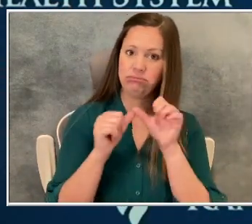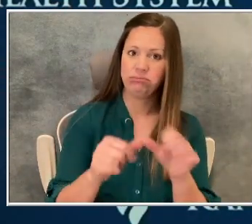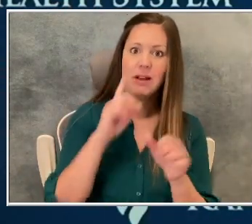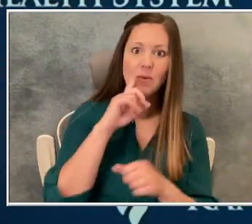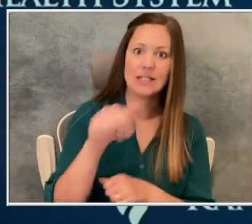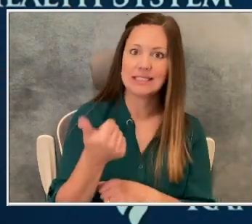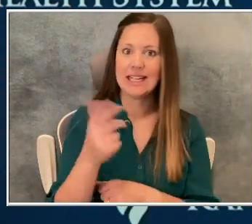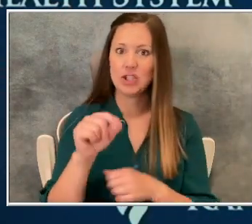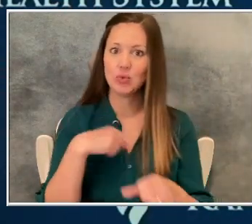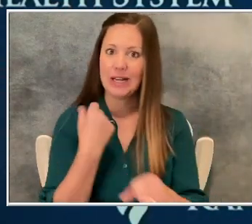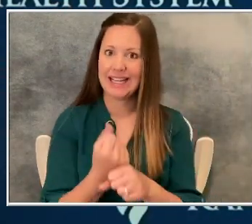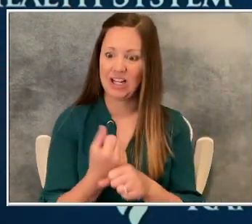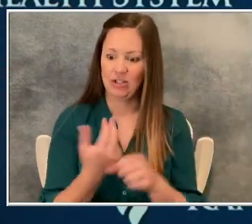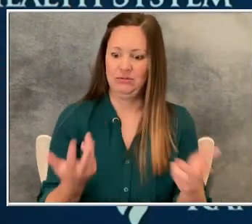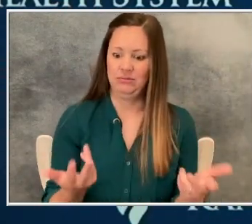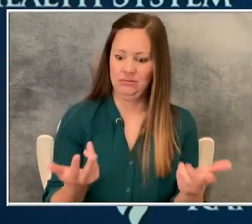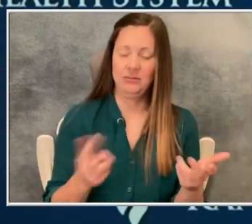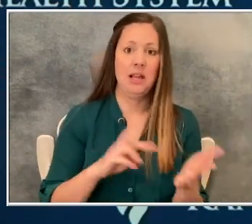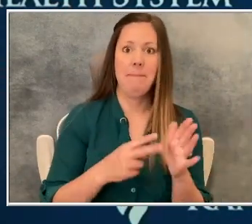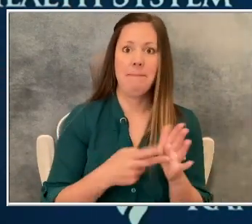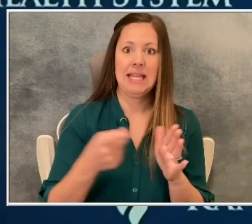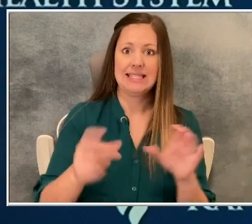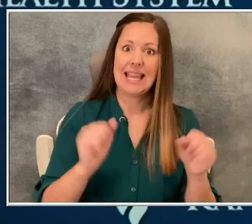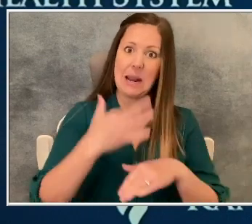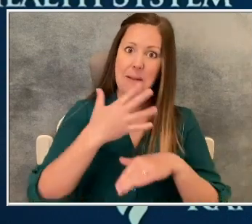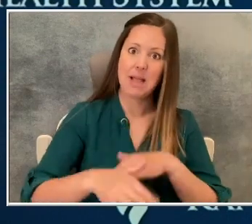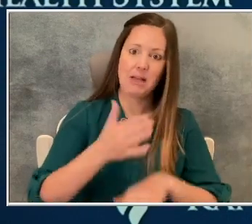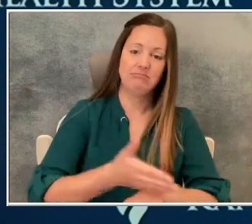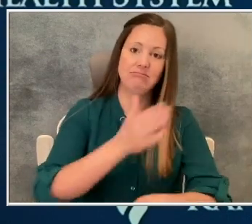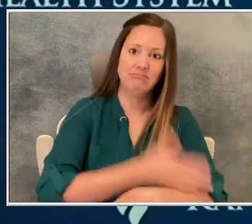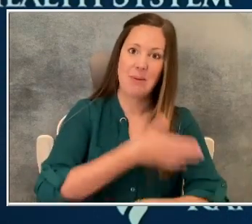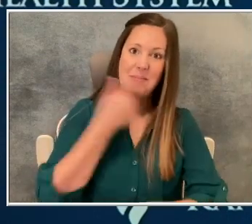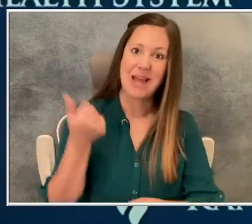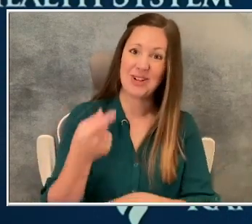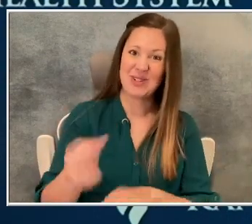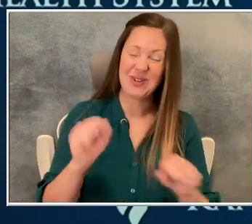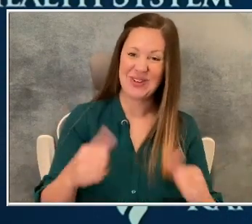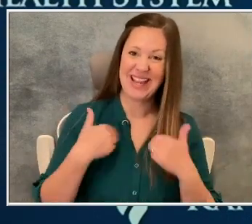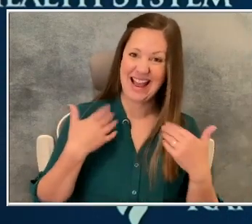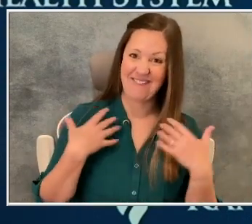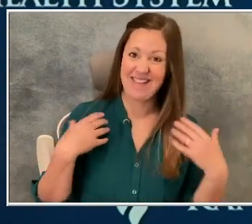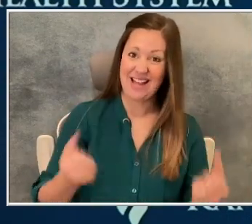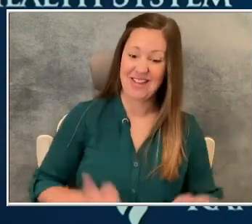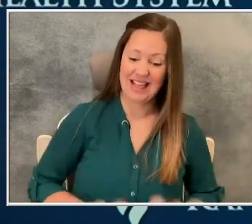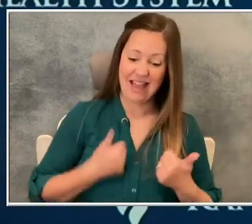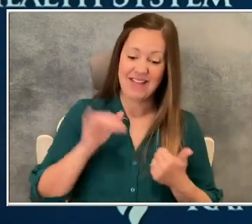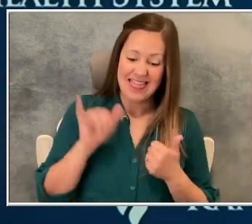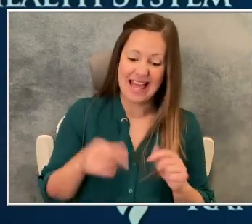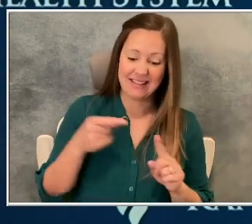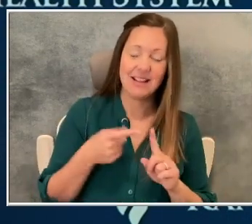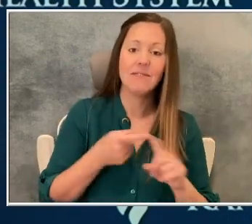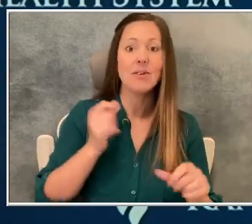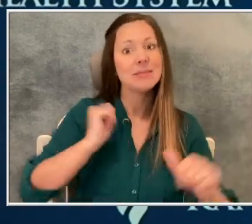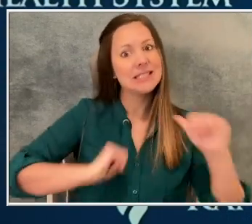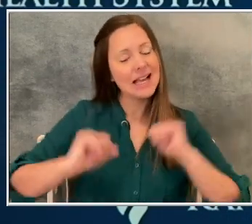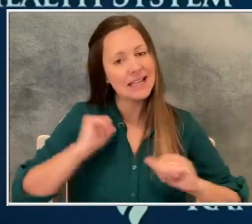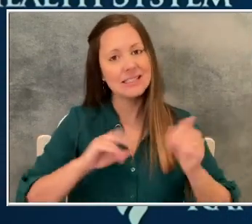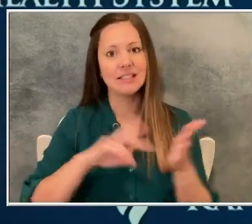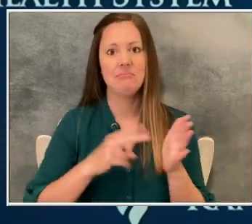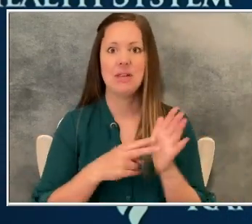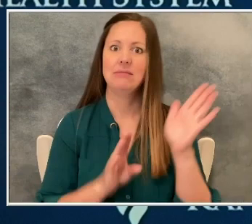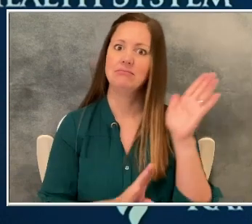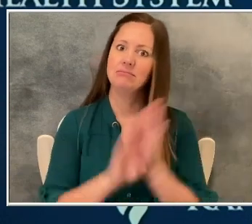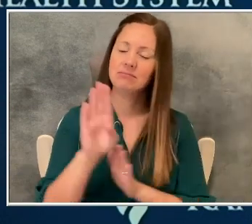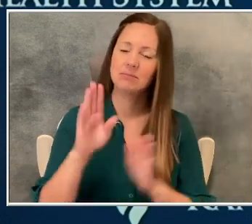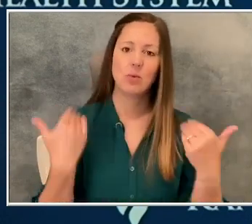don't have to have gangrenous toes, you can go out and do the things you want to do. That's due to science, right? That's amazing development of science, getting us